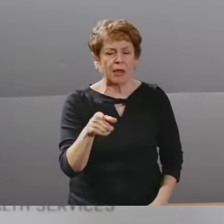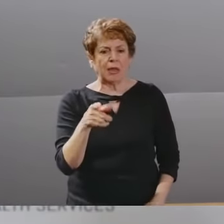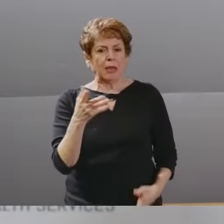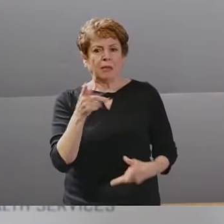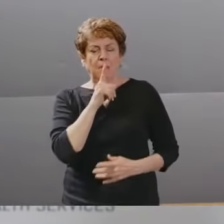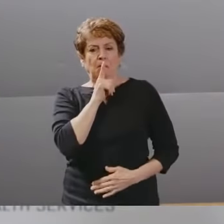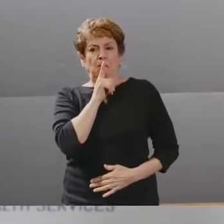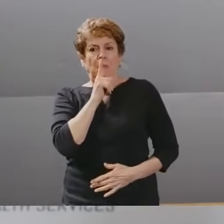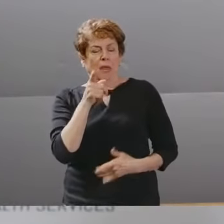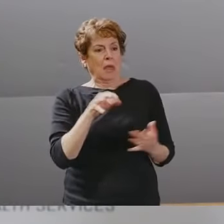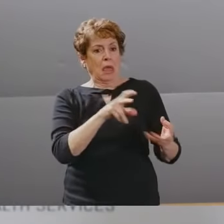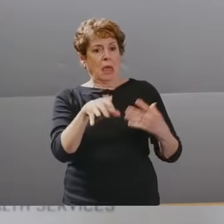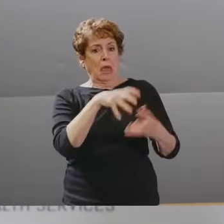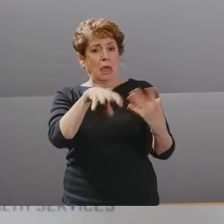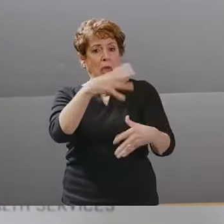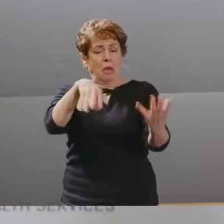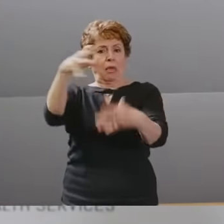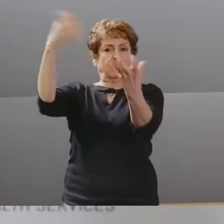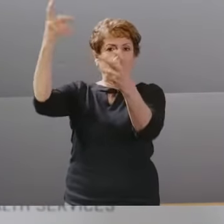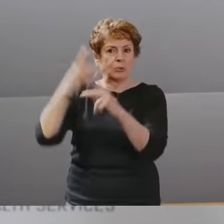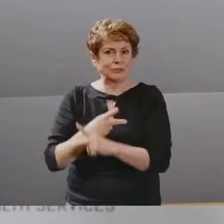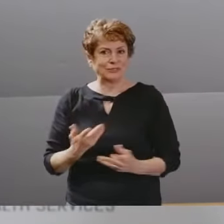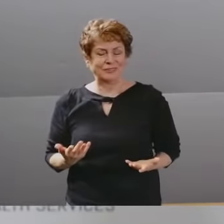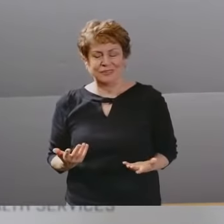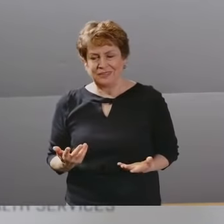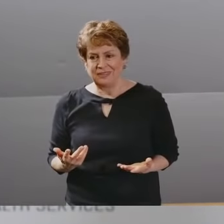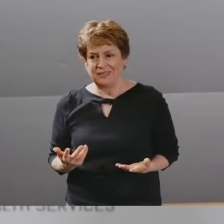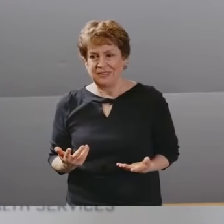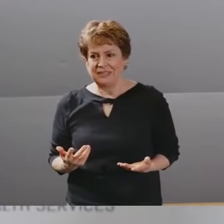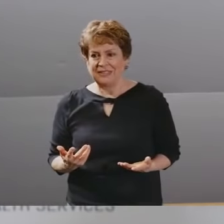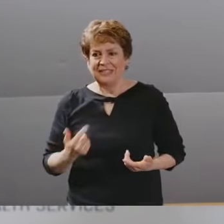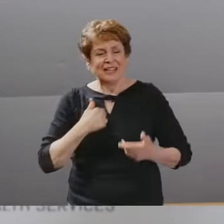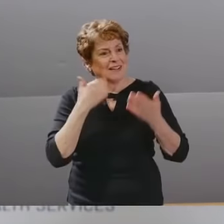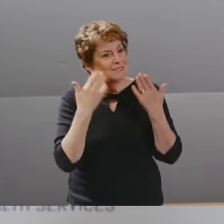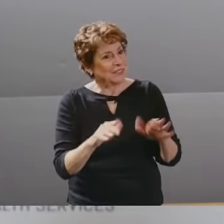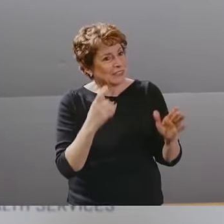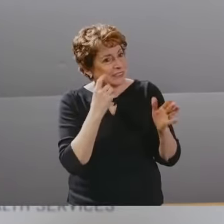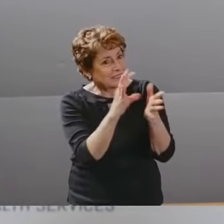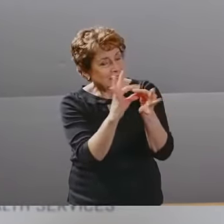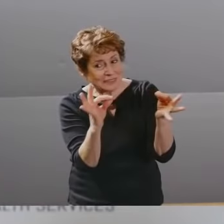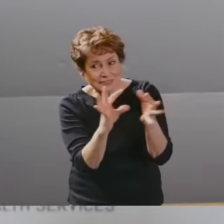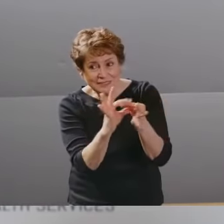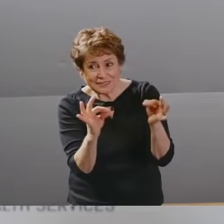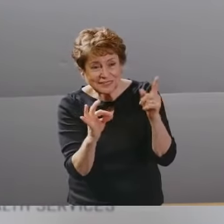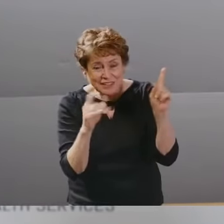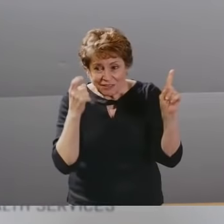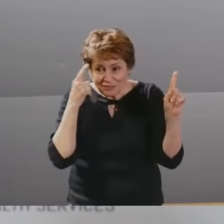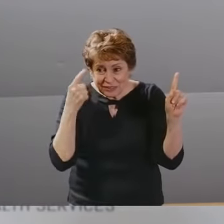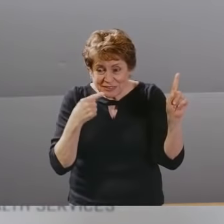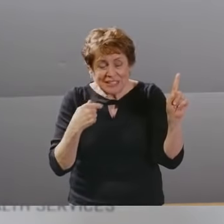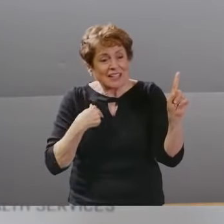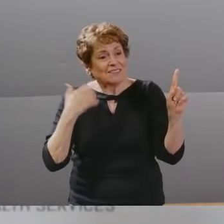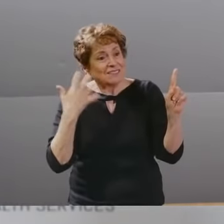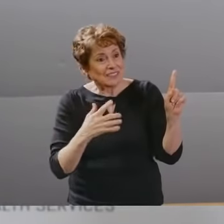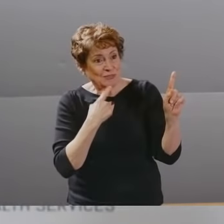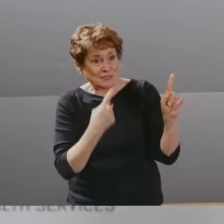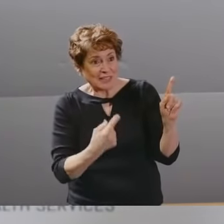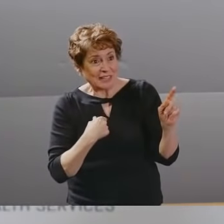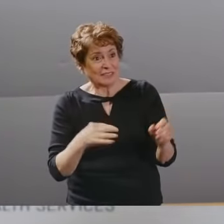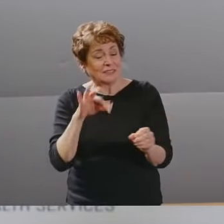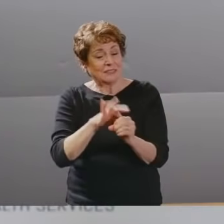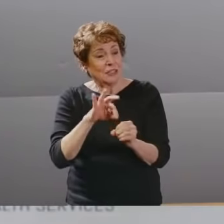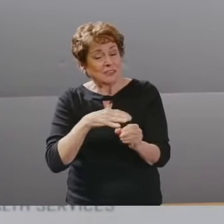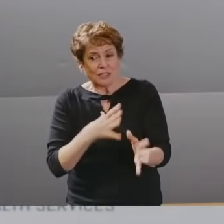we can trust our elections here in Arizona, and I'm going to respect the results of the election. But we are going to